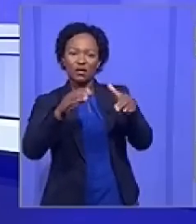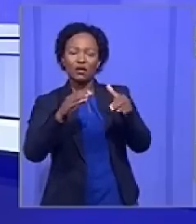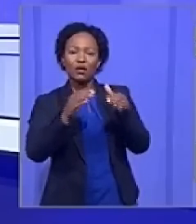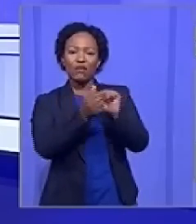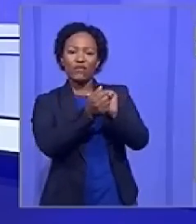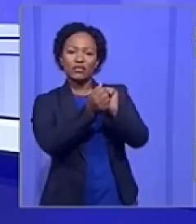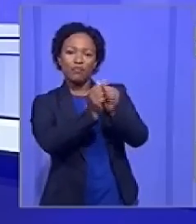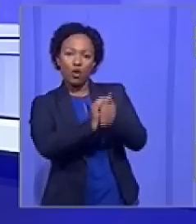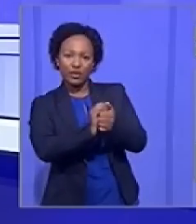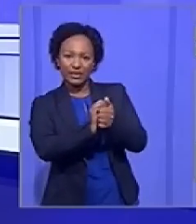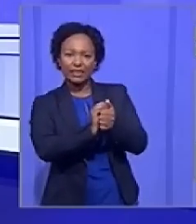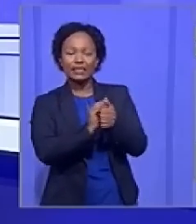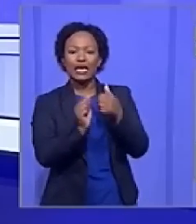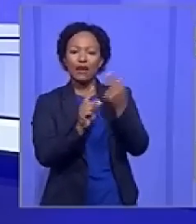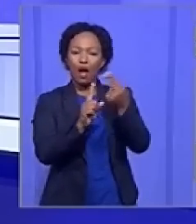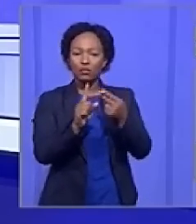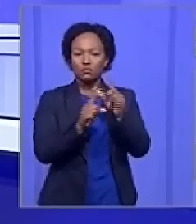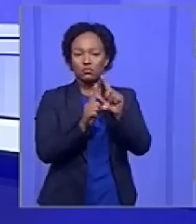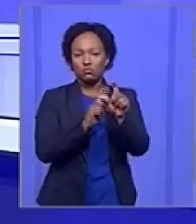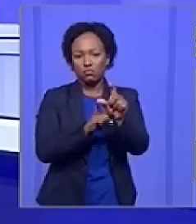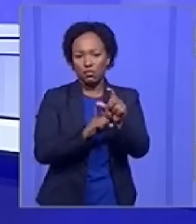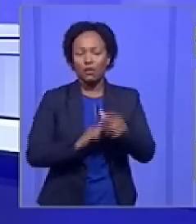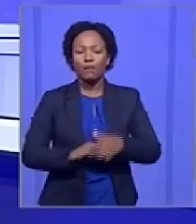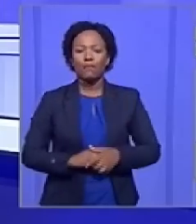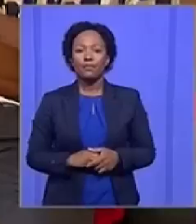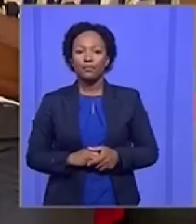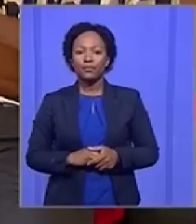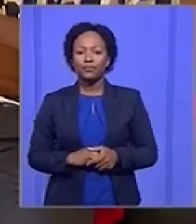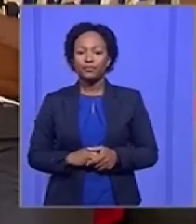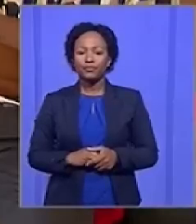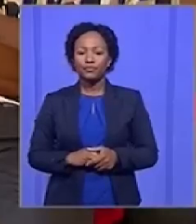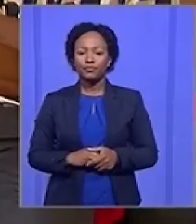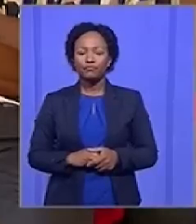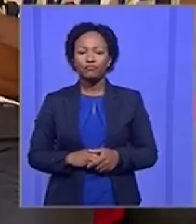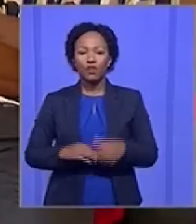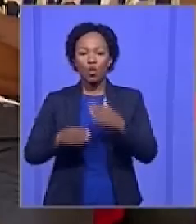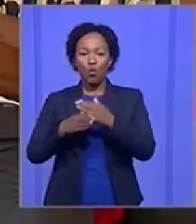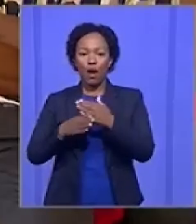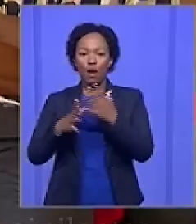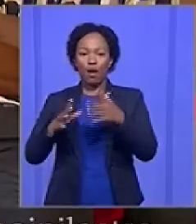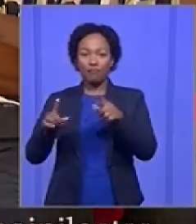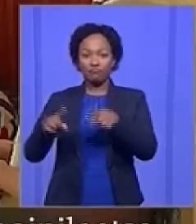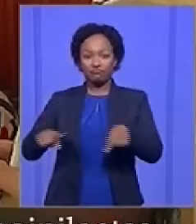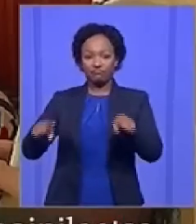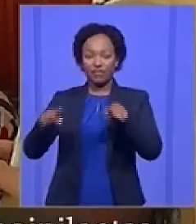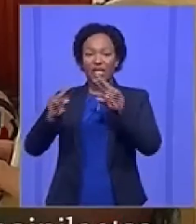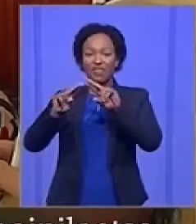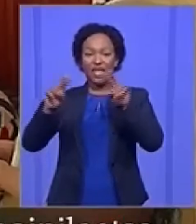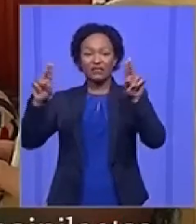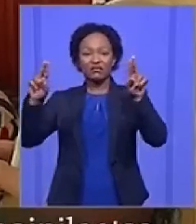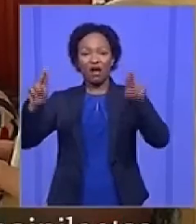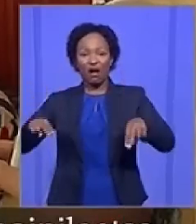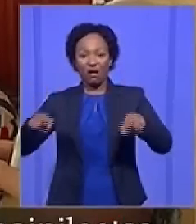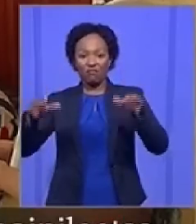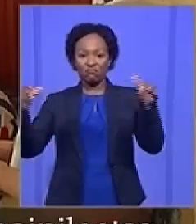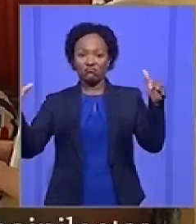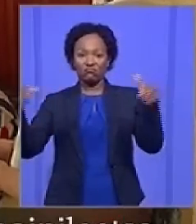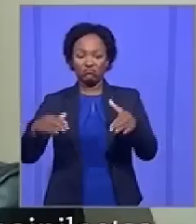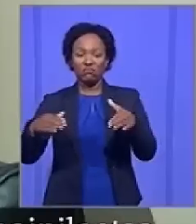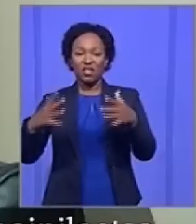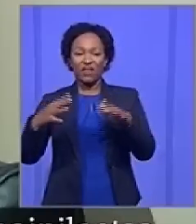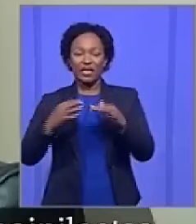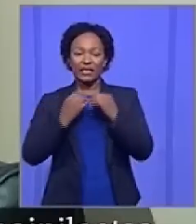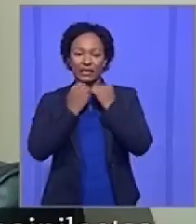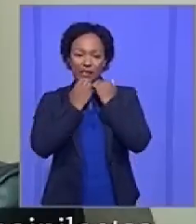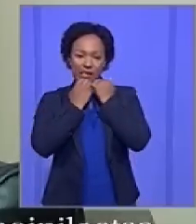dipapadi, bonono le setso. Basebetsi bana ba sebaka sa ditshwantshiso tsa kalaneng ba lomahantse meno hore